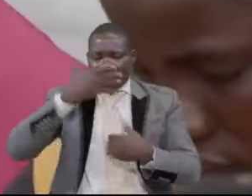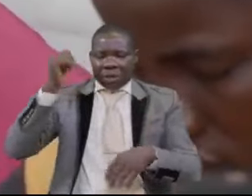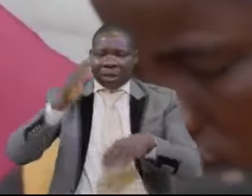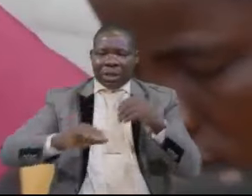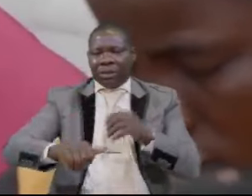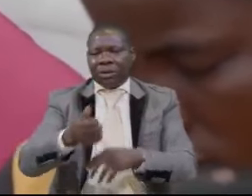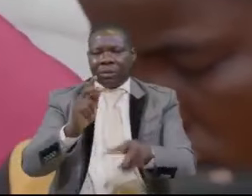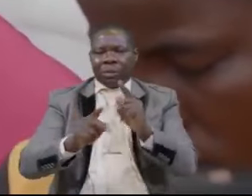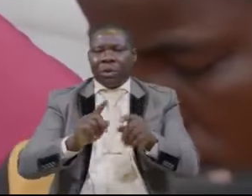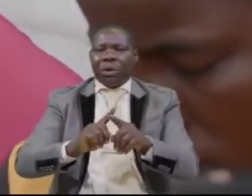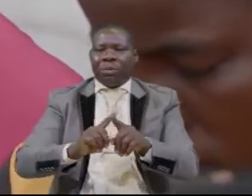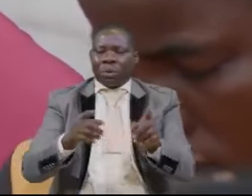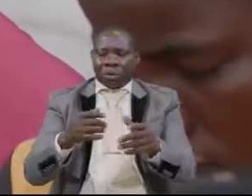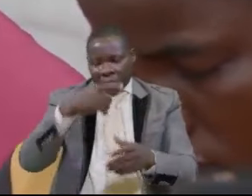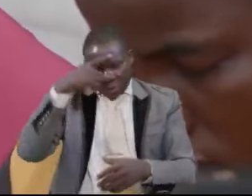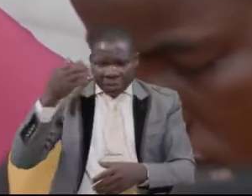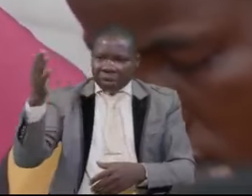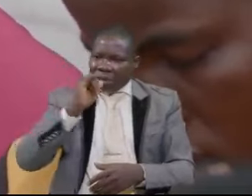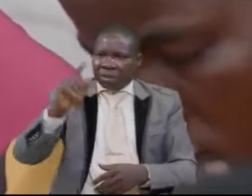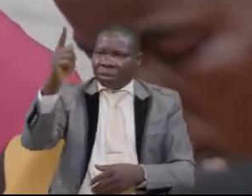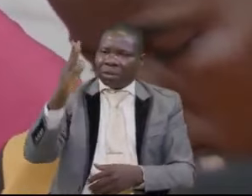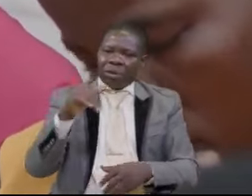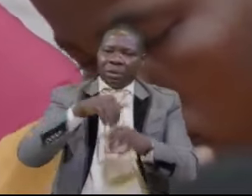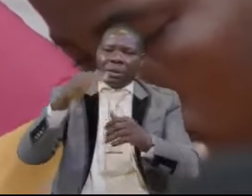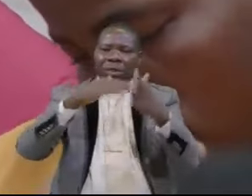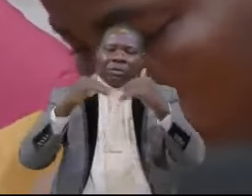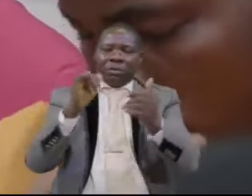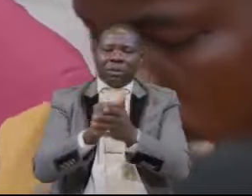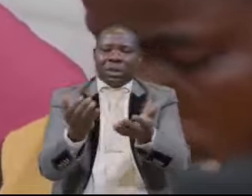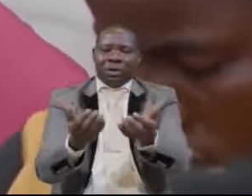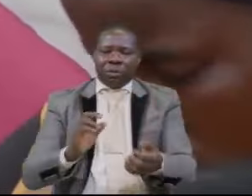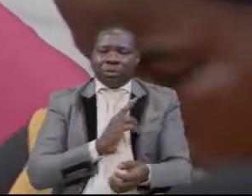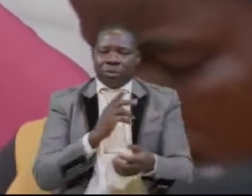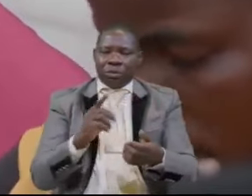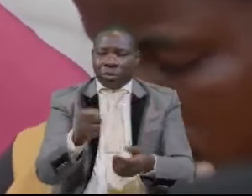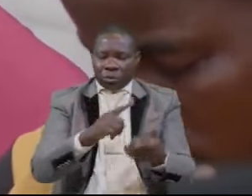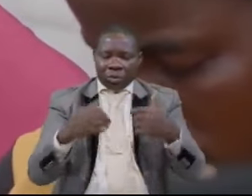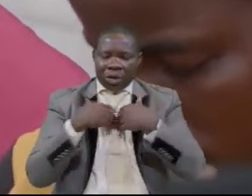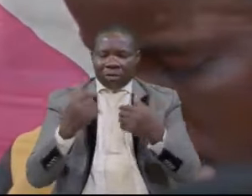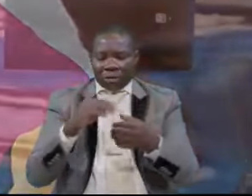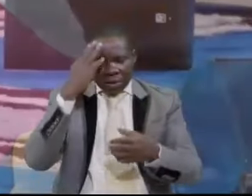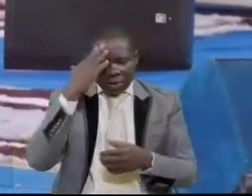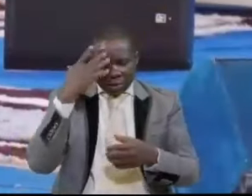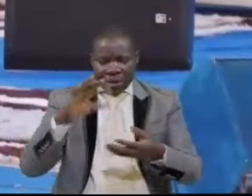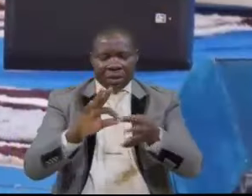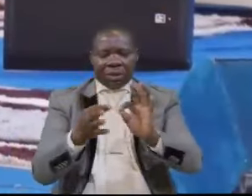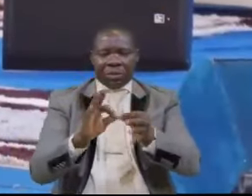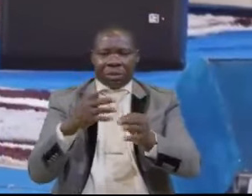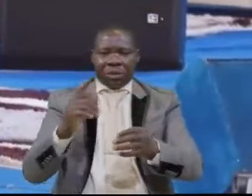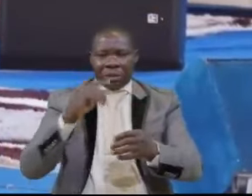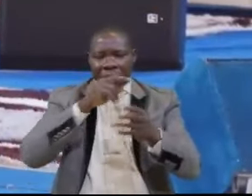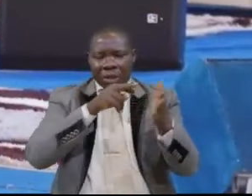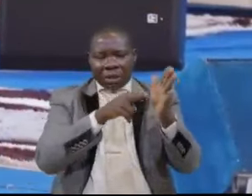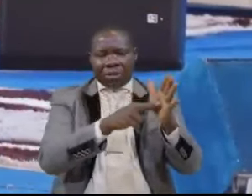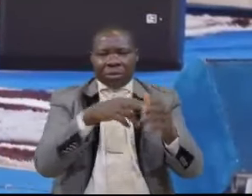a God in heaven who wants you to have the knowledge, the interpretation, the revelation of what you are looking for.